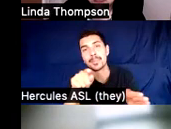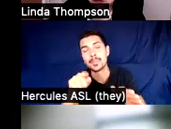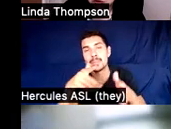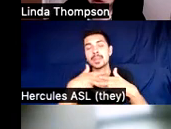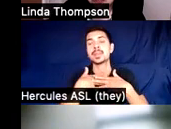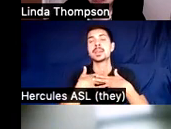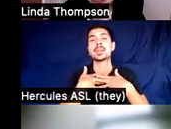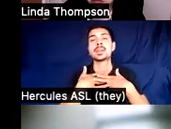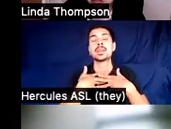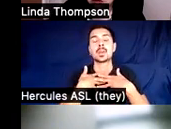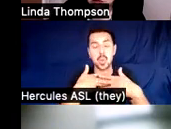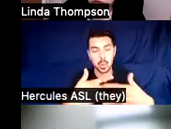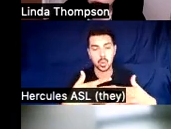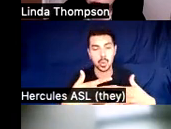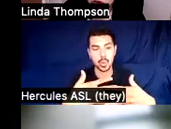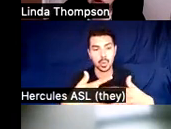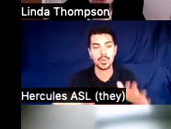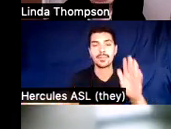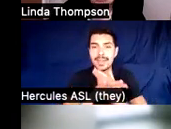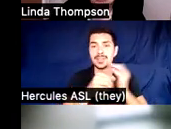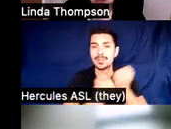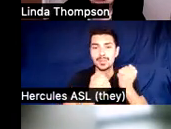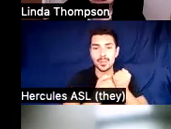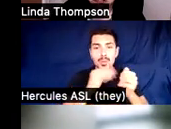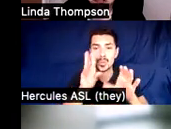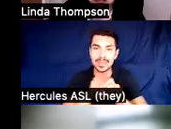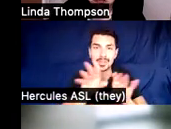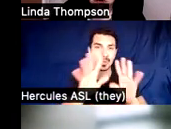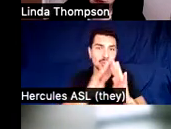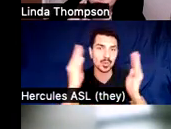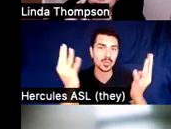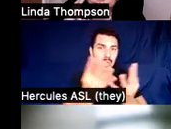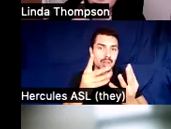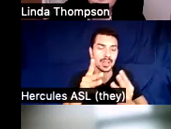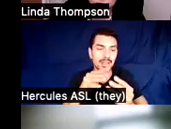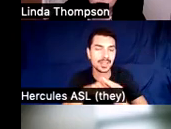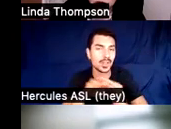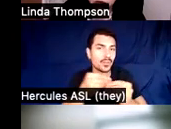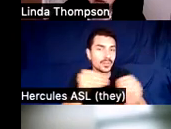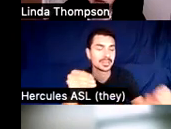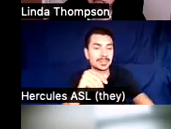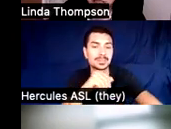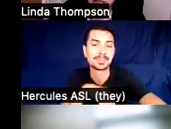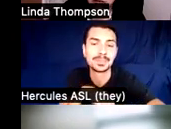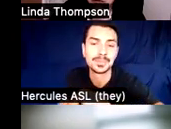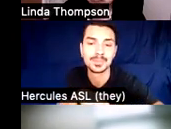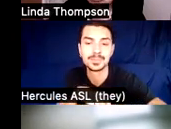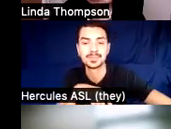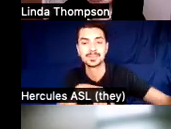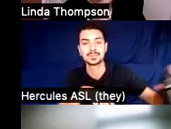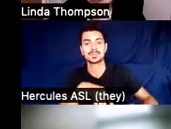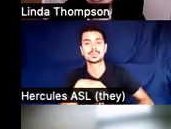the support within your circle in the office. Hopefully, want